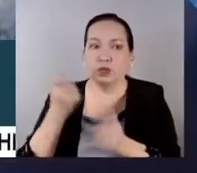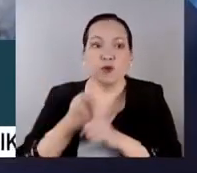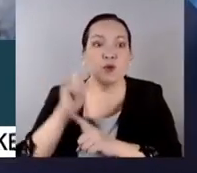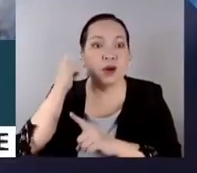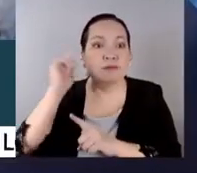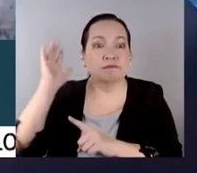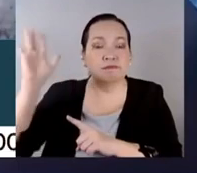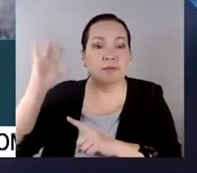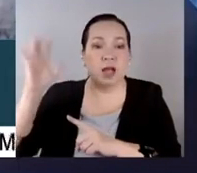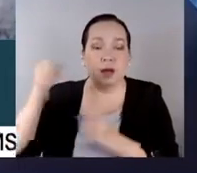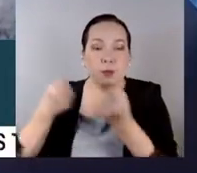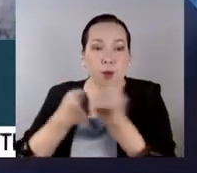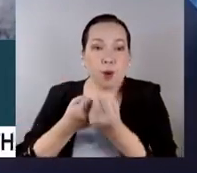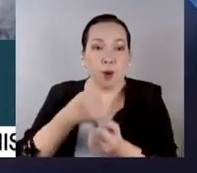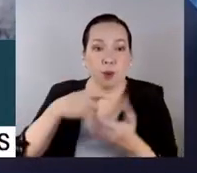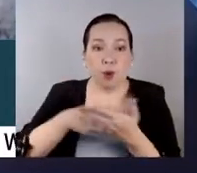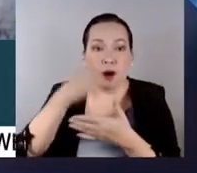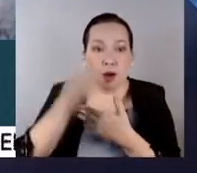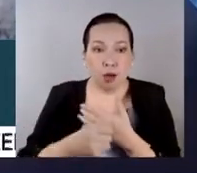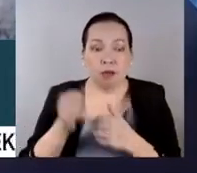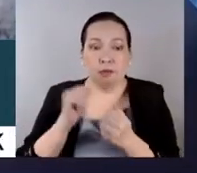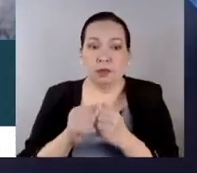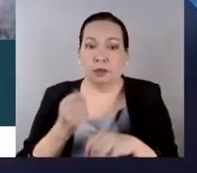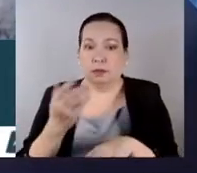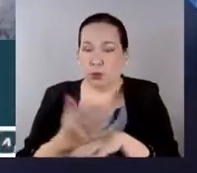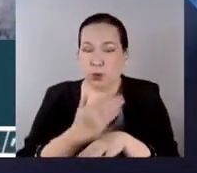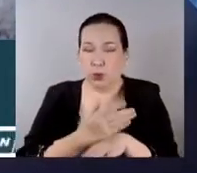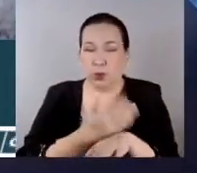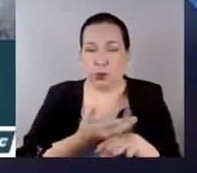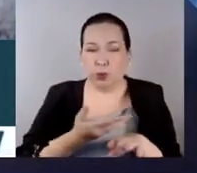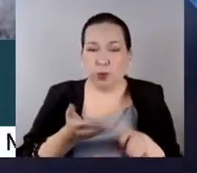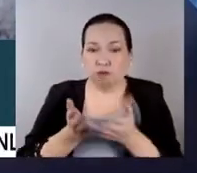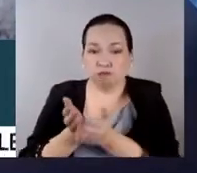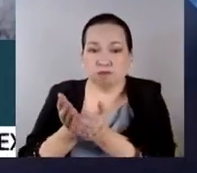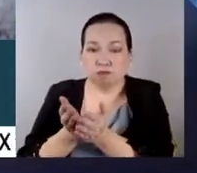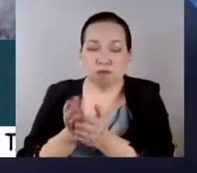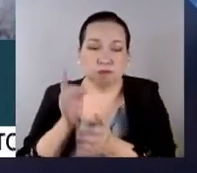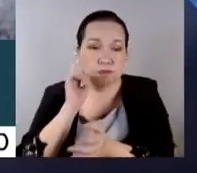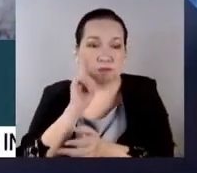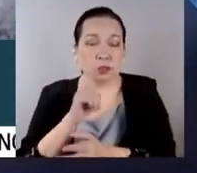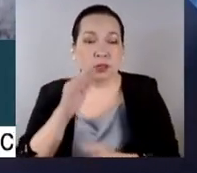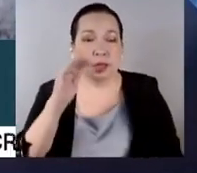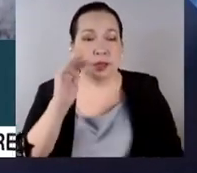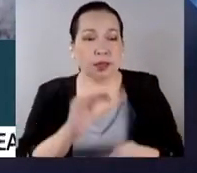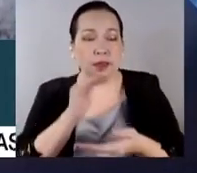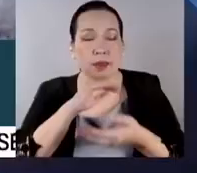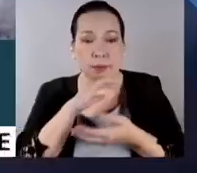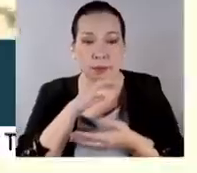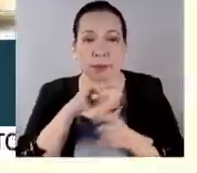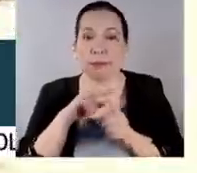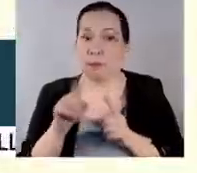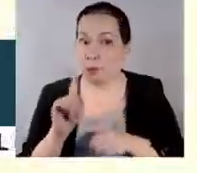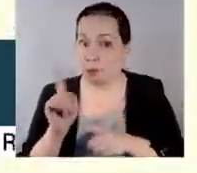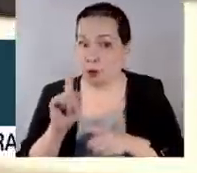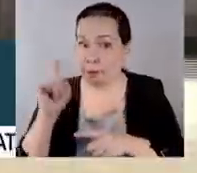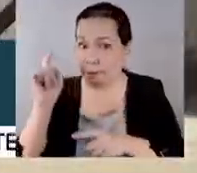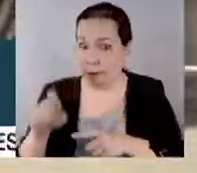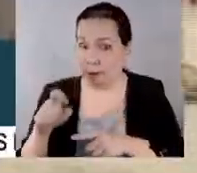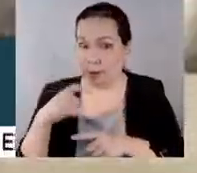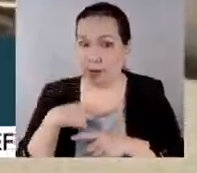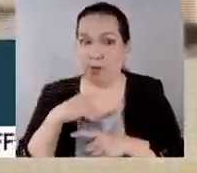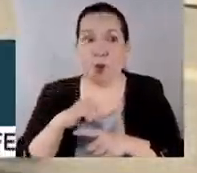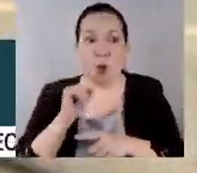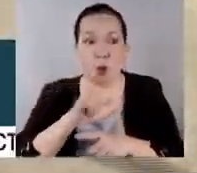funds projects such as improving cargo efficiency and reducing emissions. But there's a catch. These efforts must